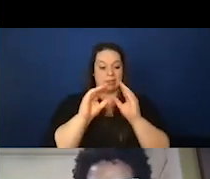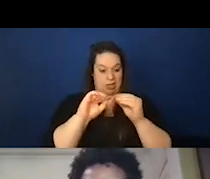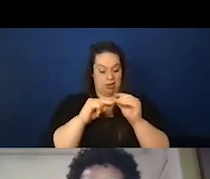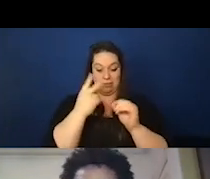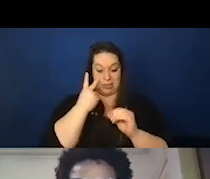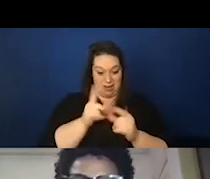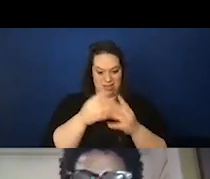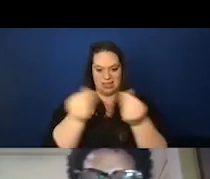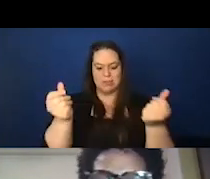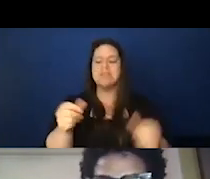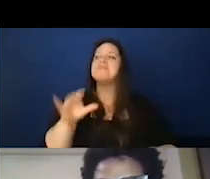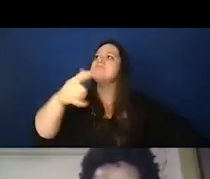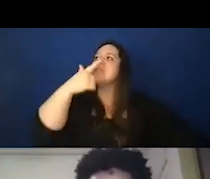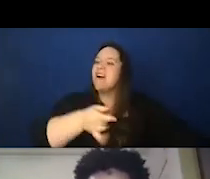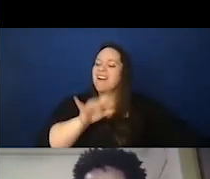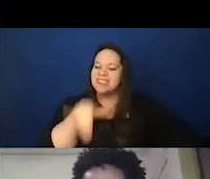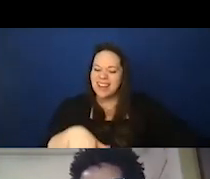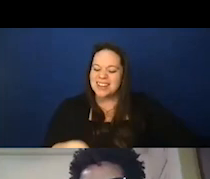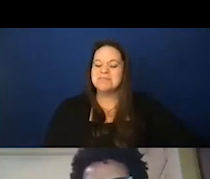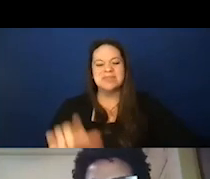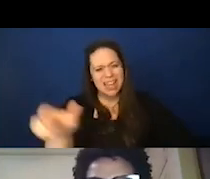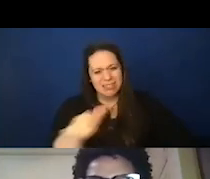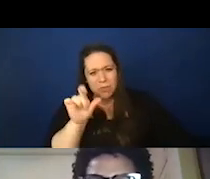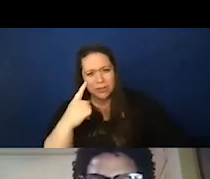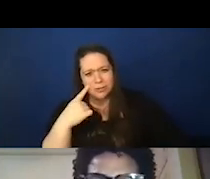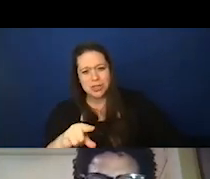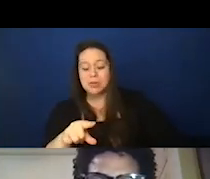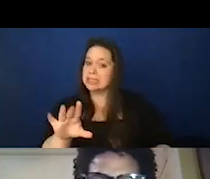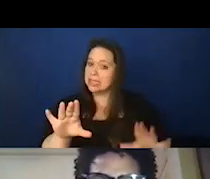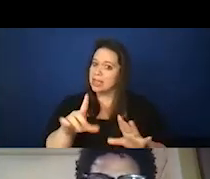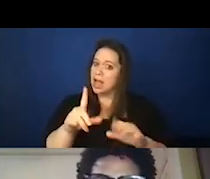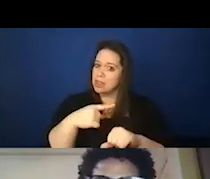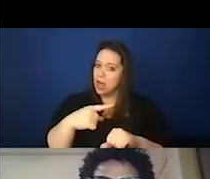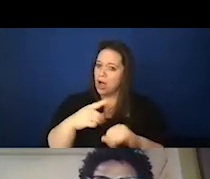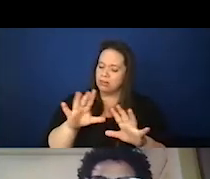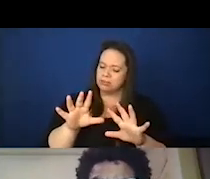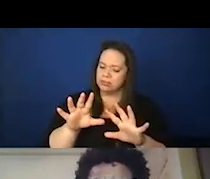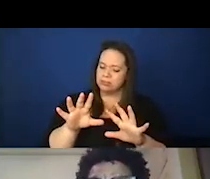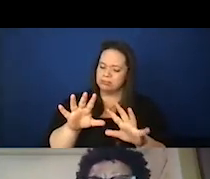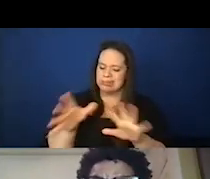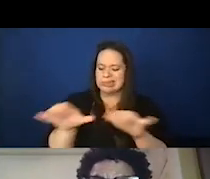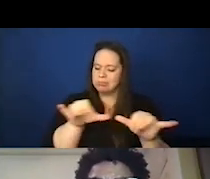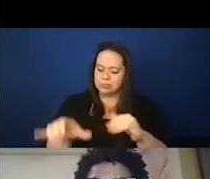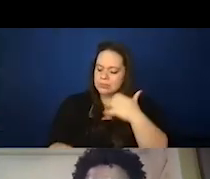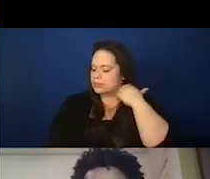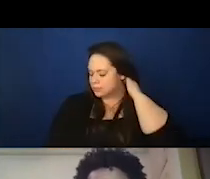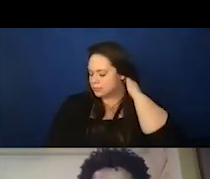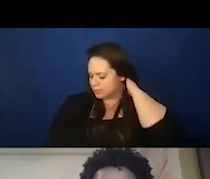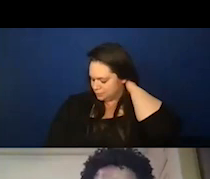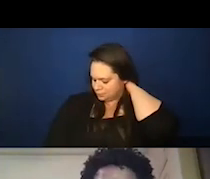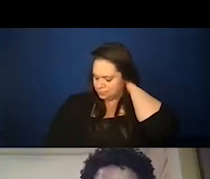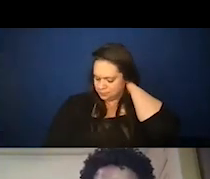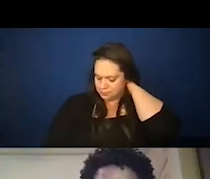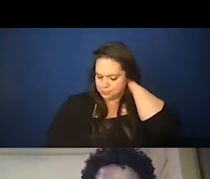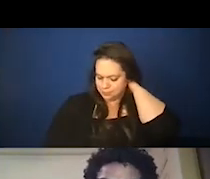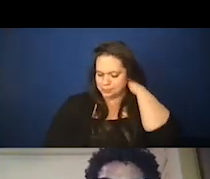Okay. So I have another question for you. It's kind of along these lines. And I don't know that we've had a clear answer